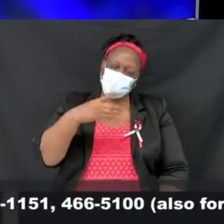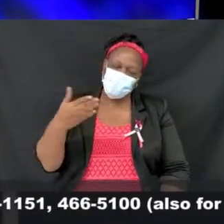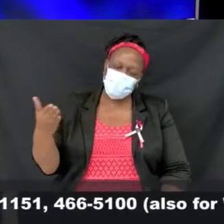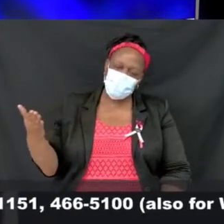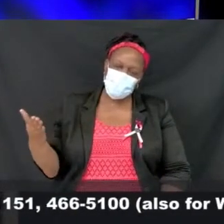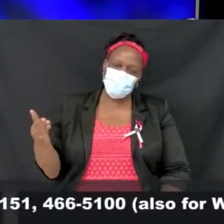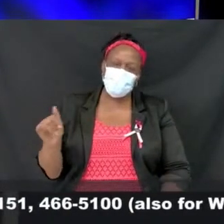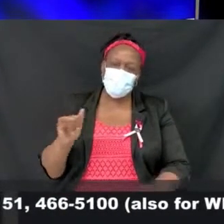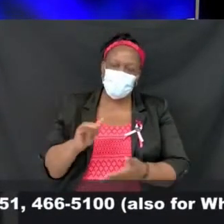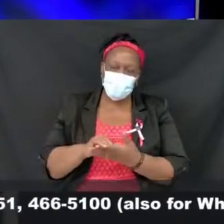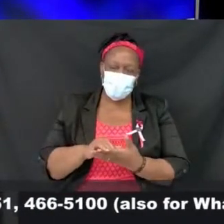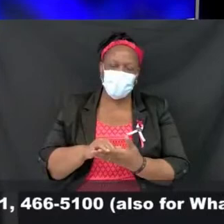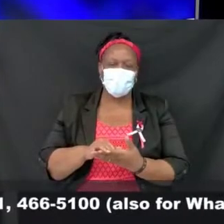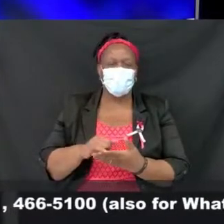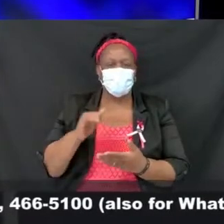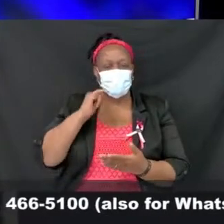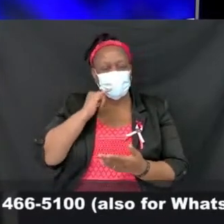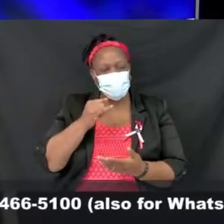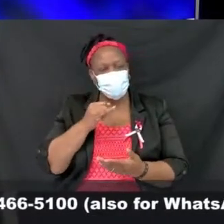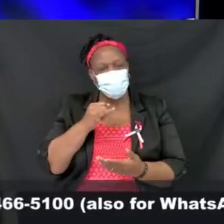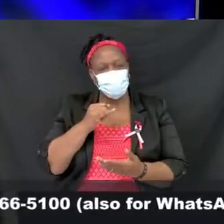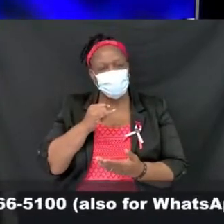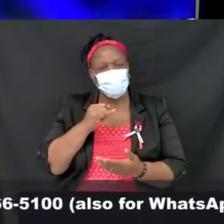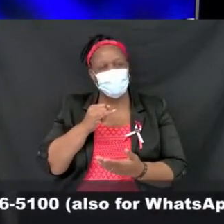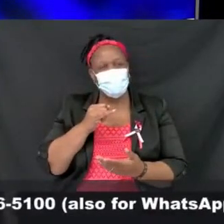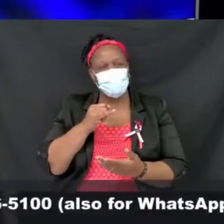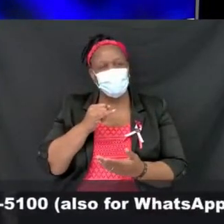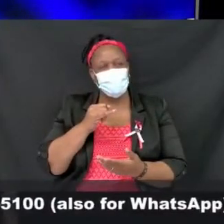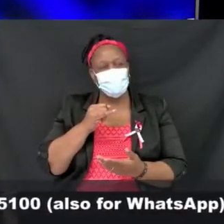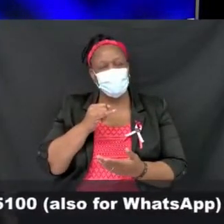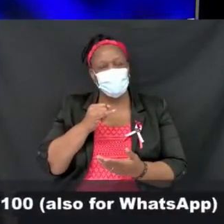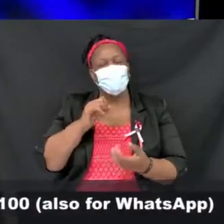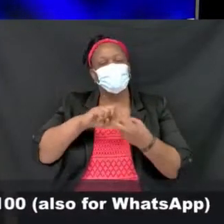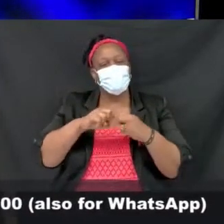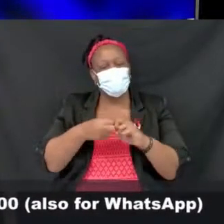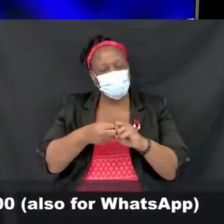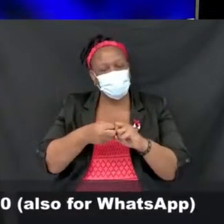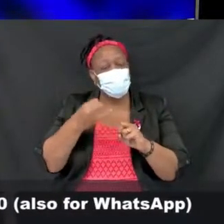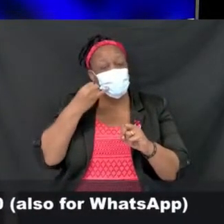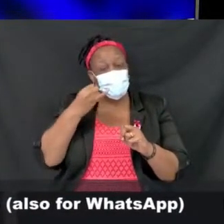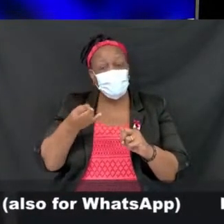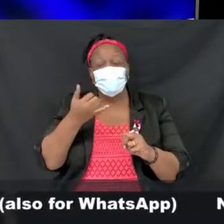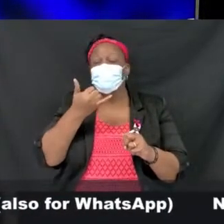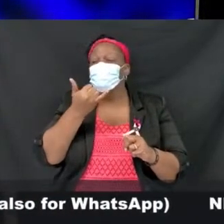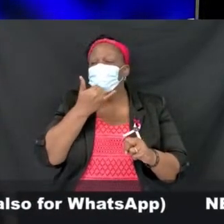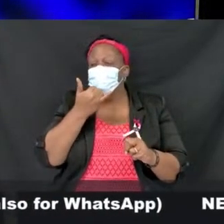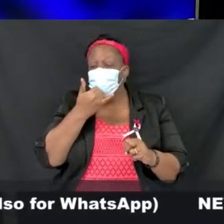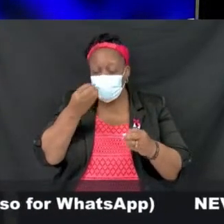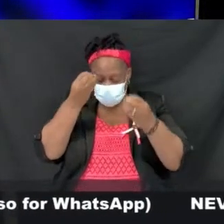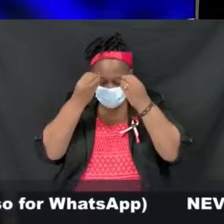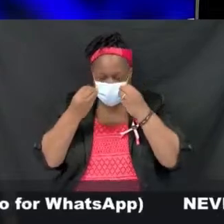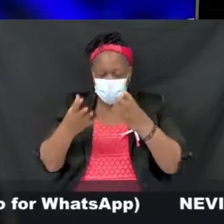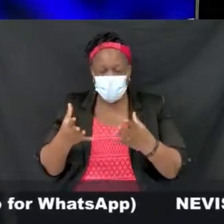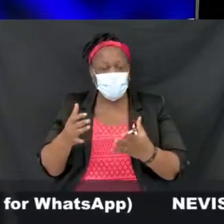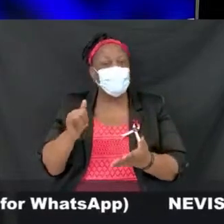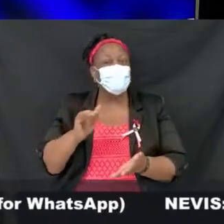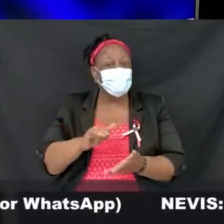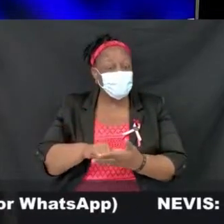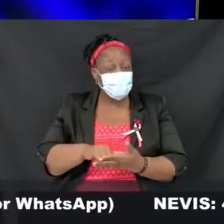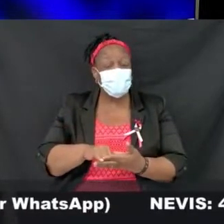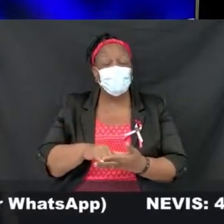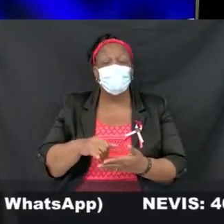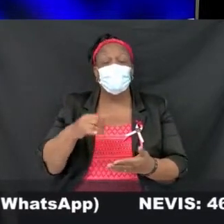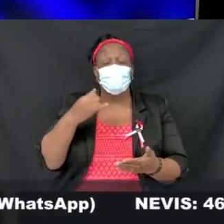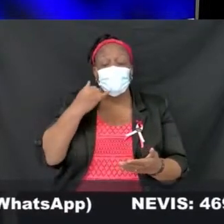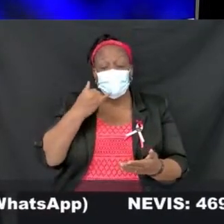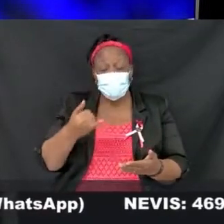a pandemic in itself is the misinformation and the disinformation. That too has been a pandemic, but I think